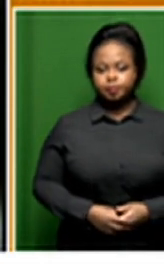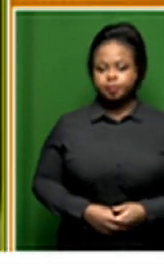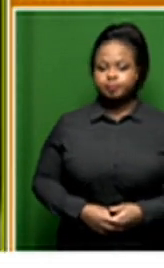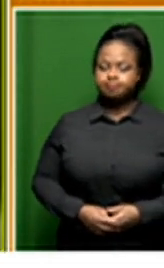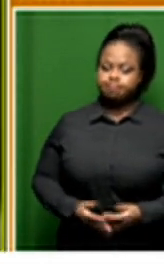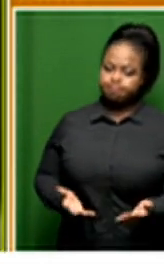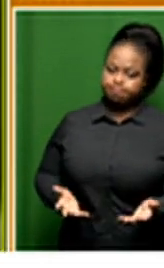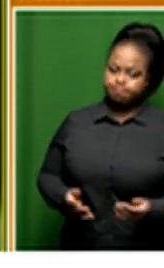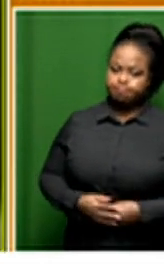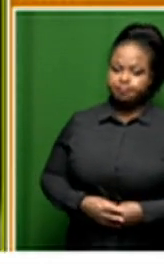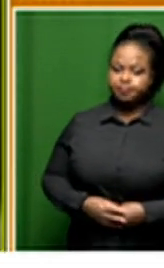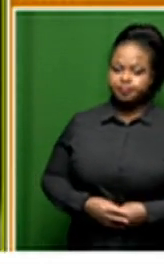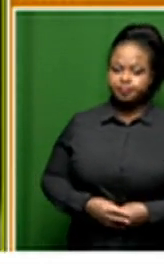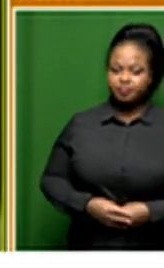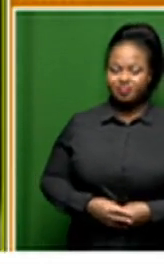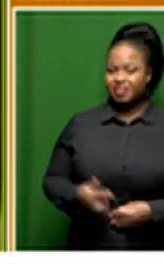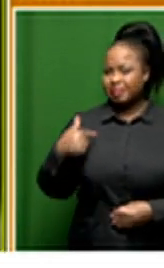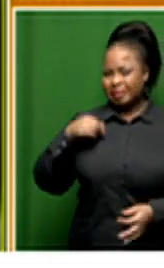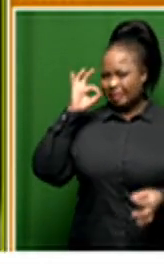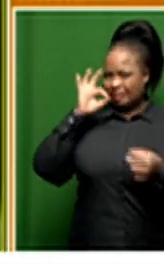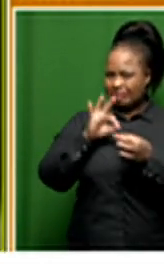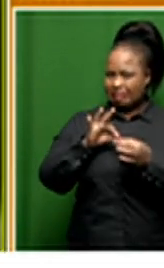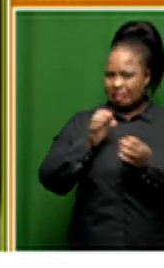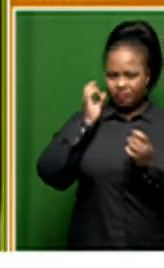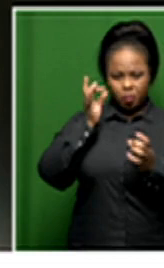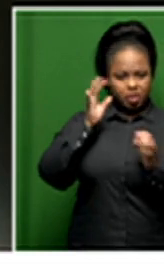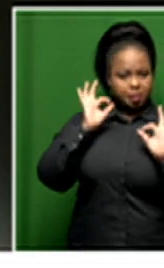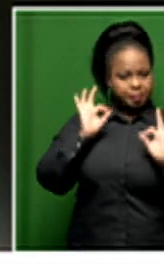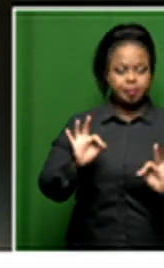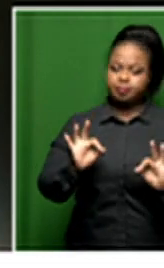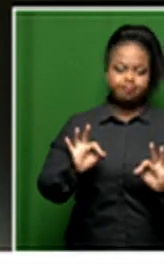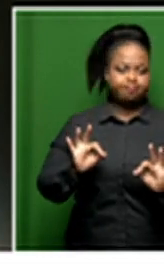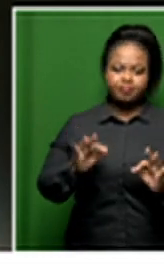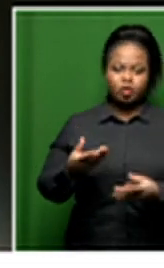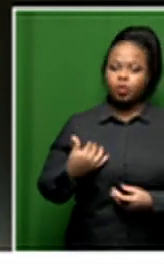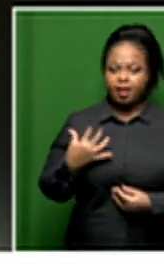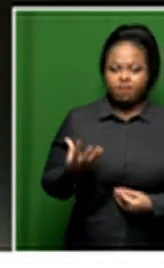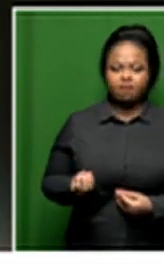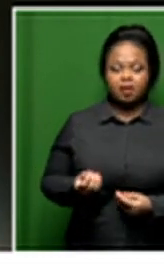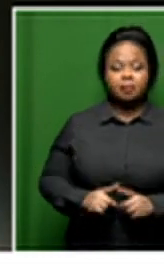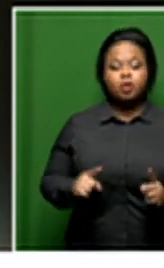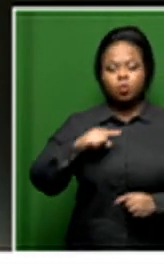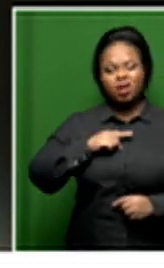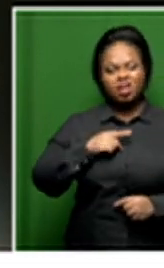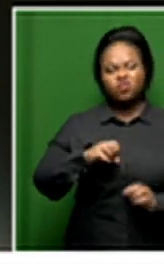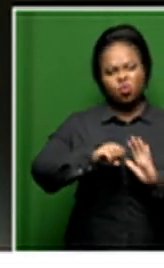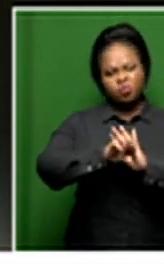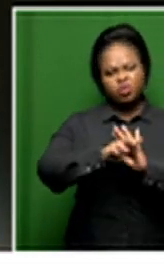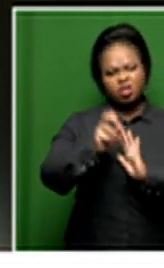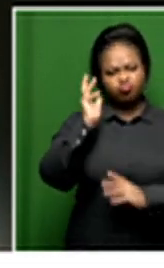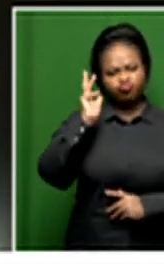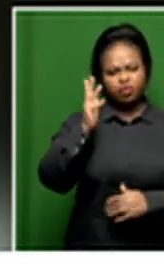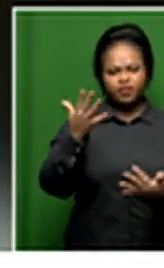Yeah, look, I don't have the exact detail with me. There were, in the media briefing that we